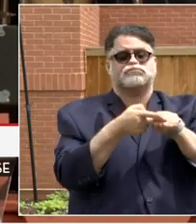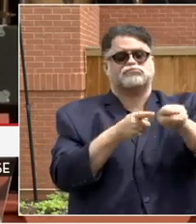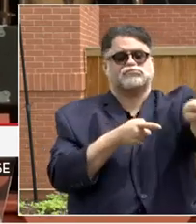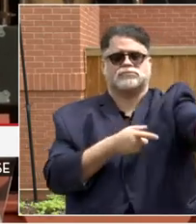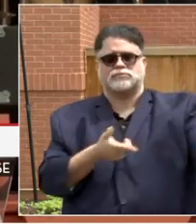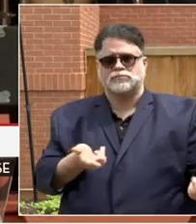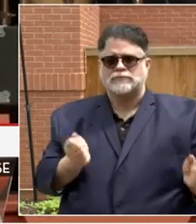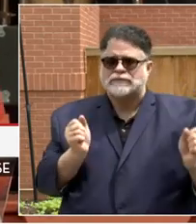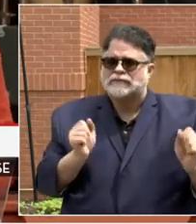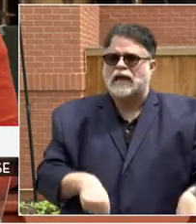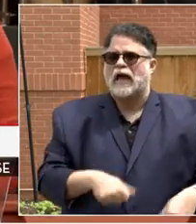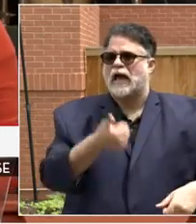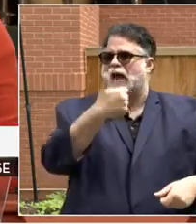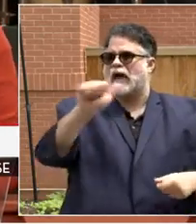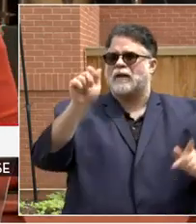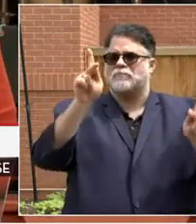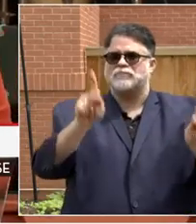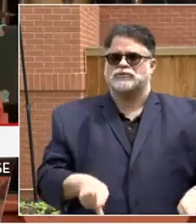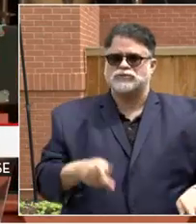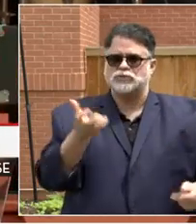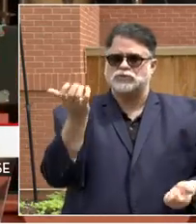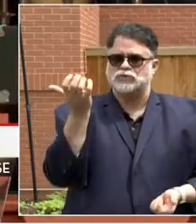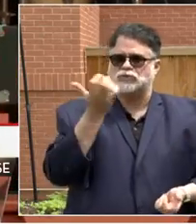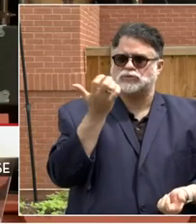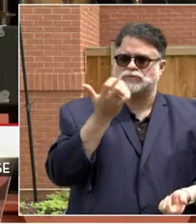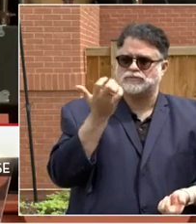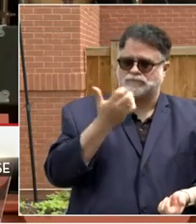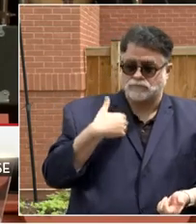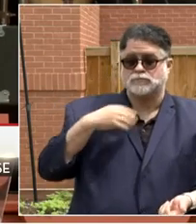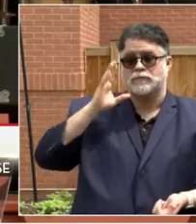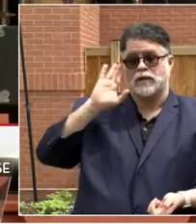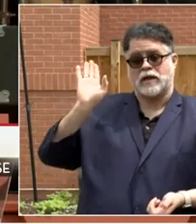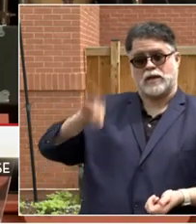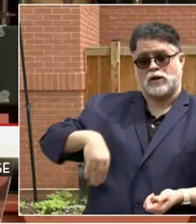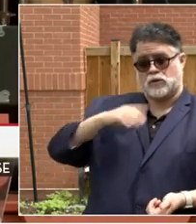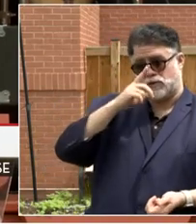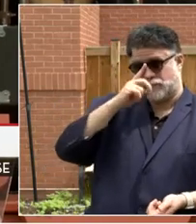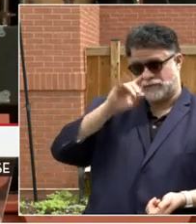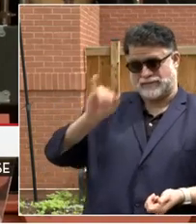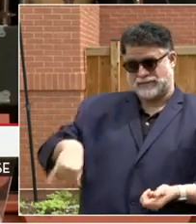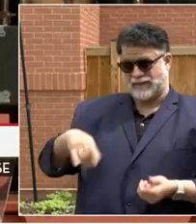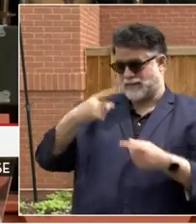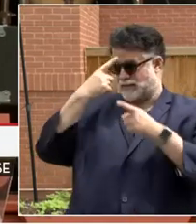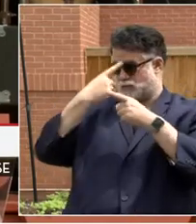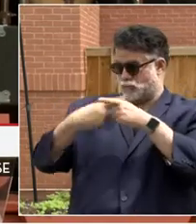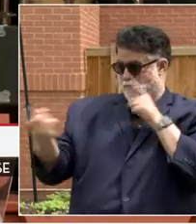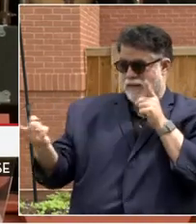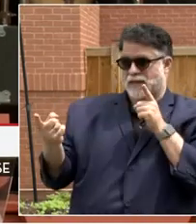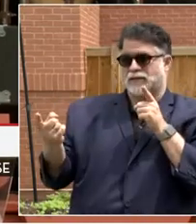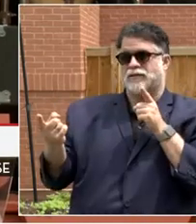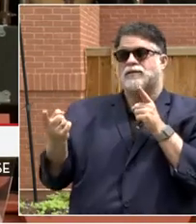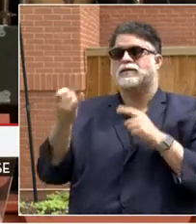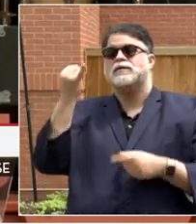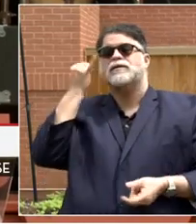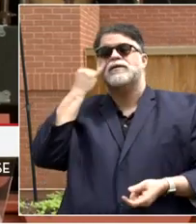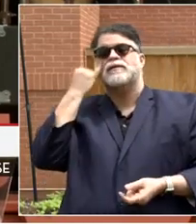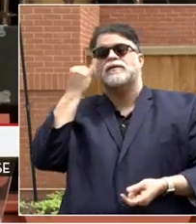So one thing that we know that we can do for that argument, if there wasn't a gun